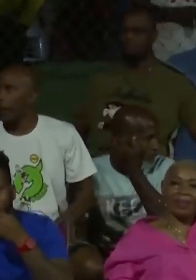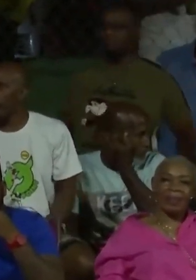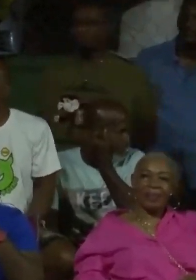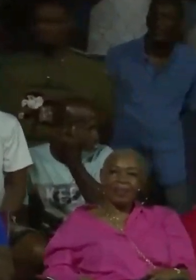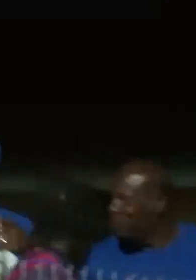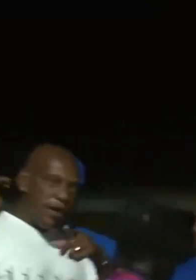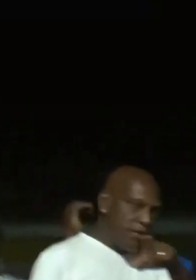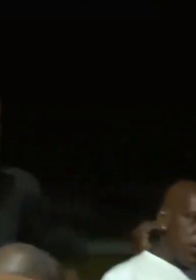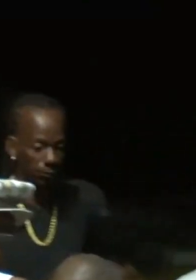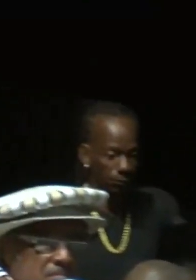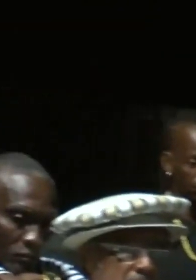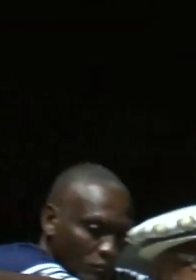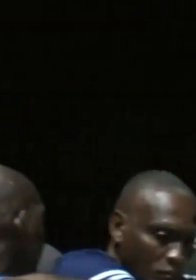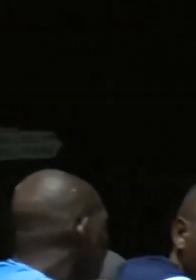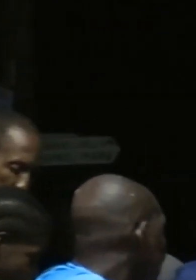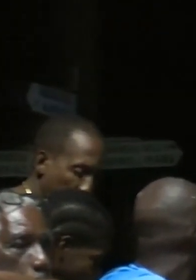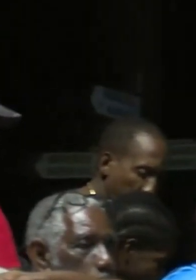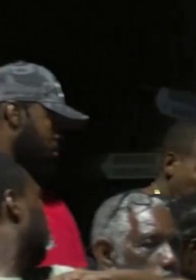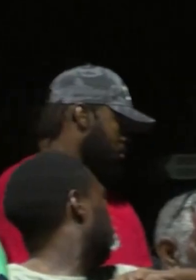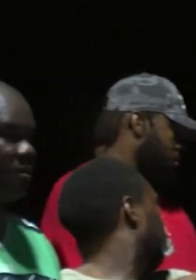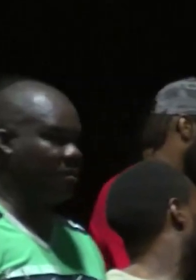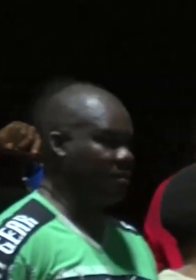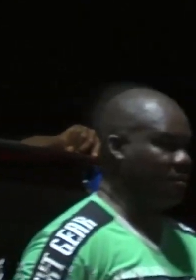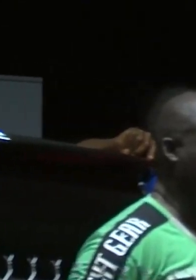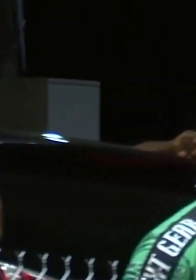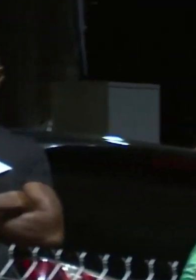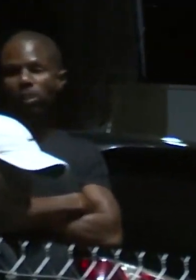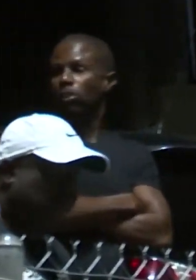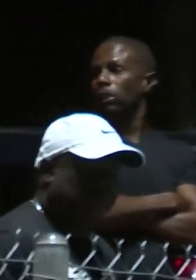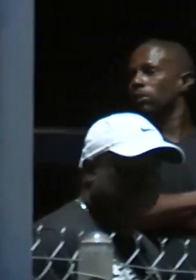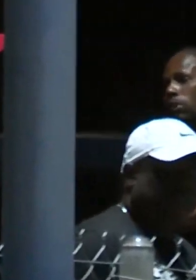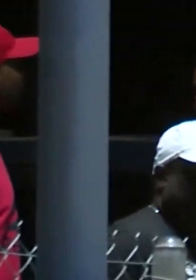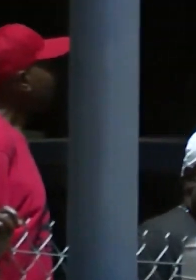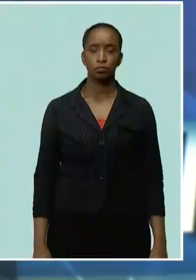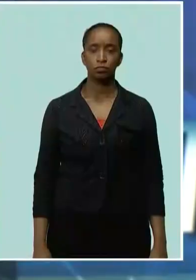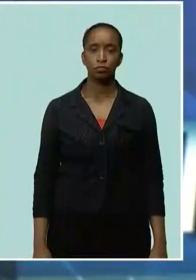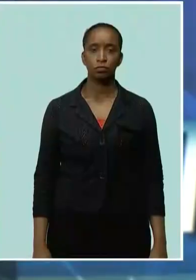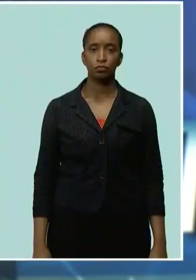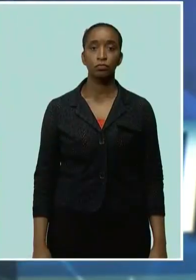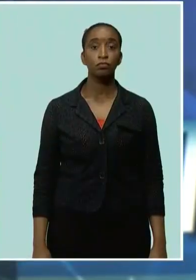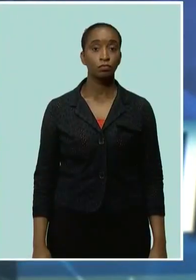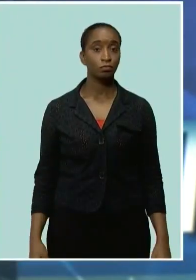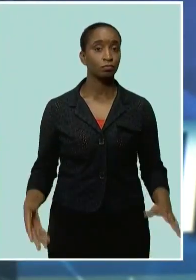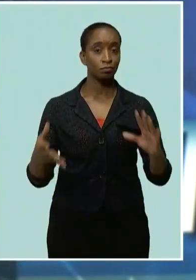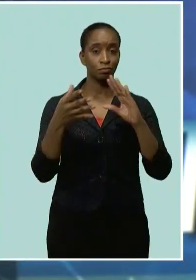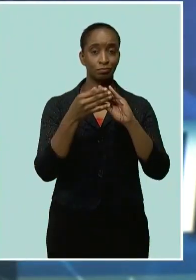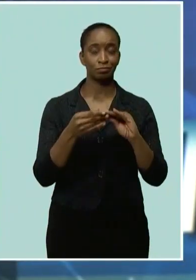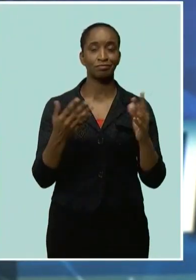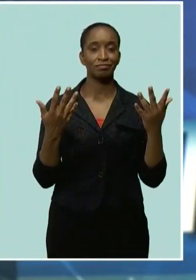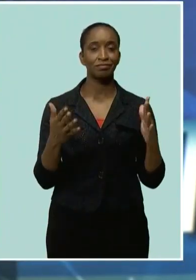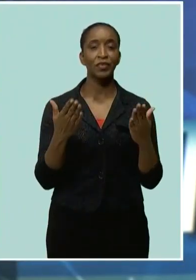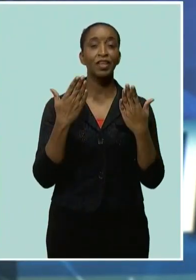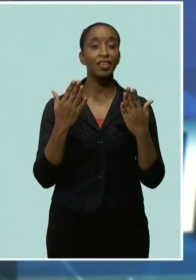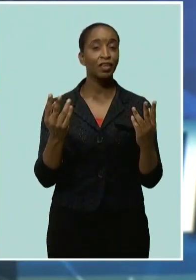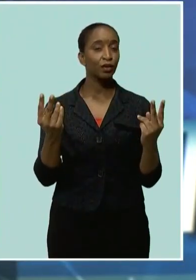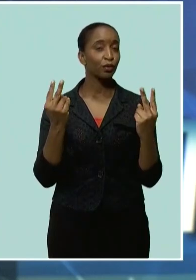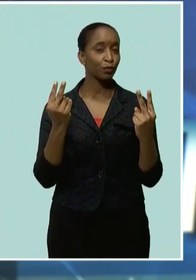21-17. The quarter-finalists have been decided. Well, that's our time tonight. Thank you for spending